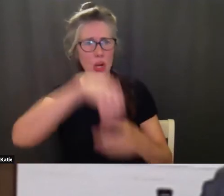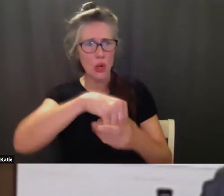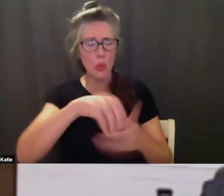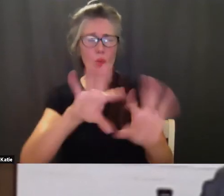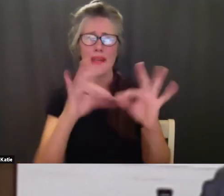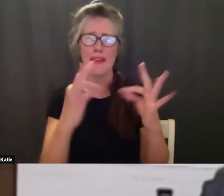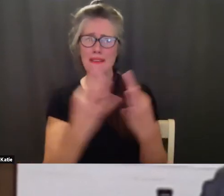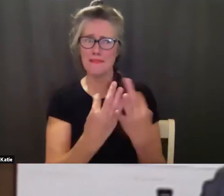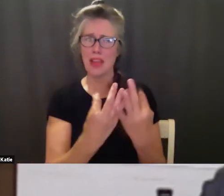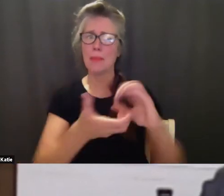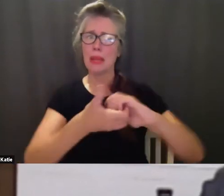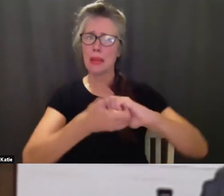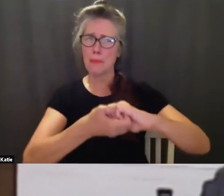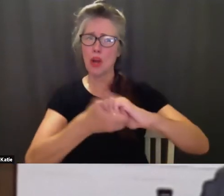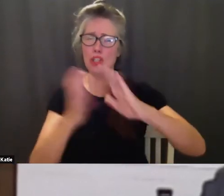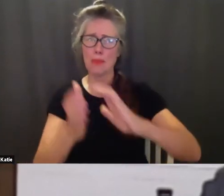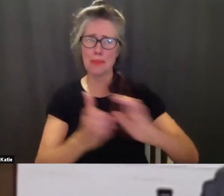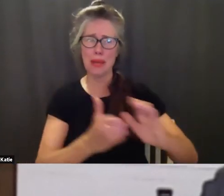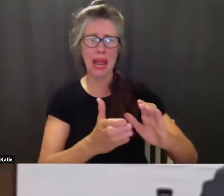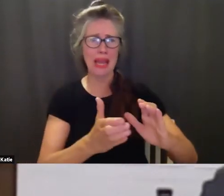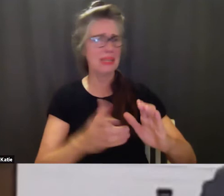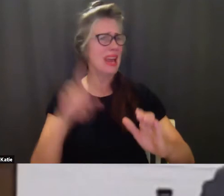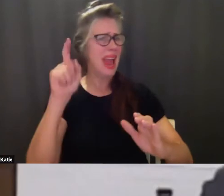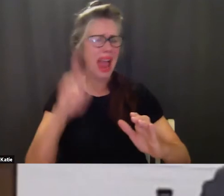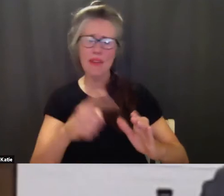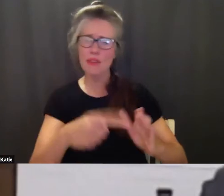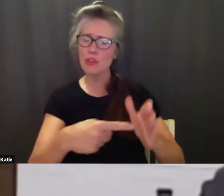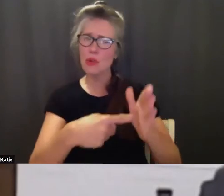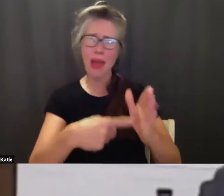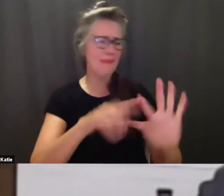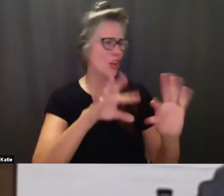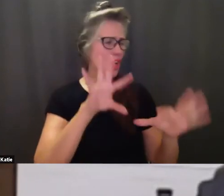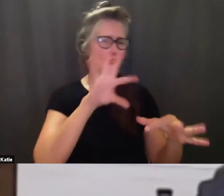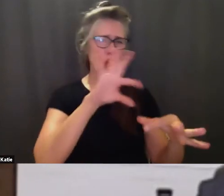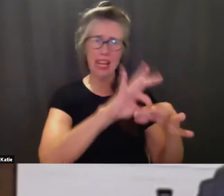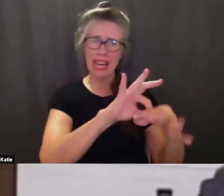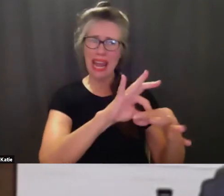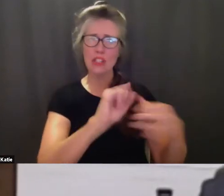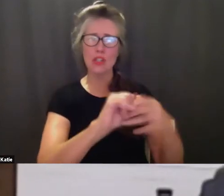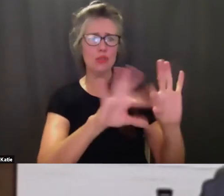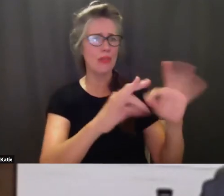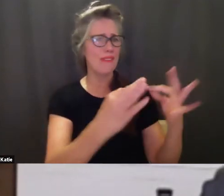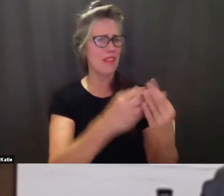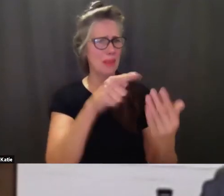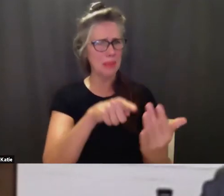or that connection to families, and they have to address it. So it's